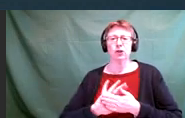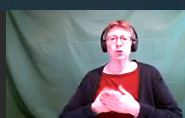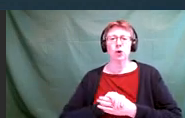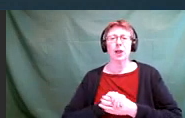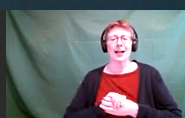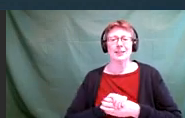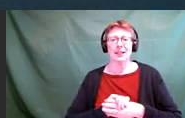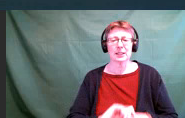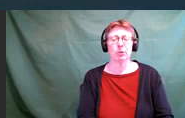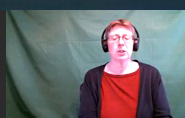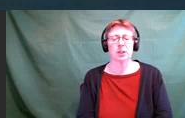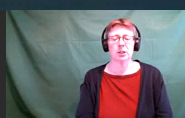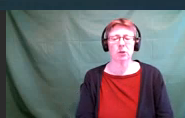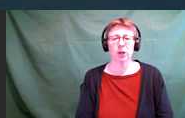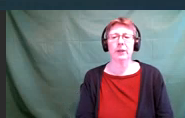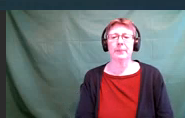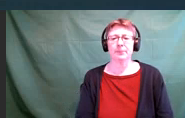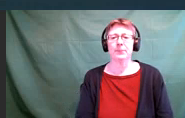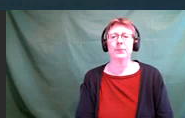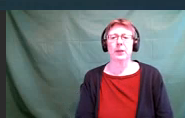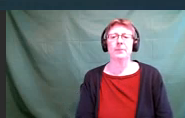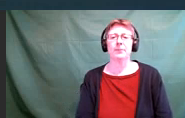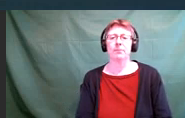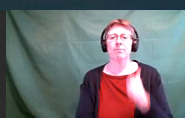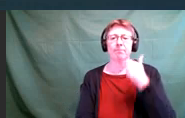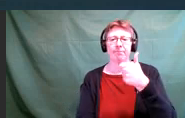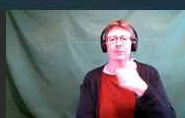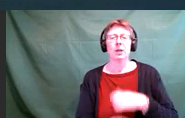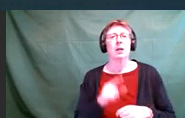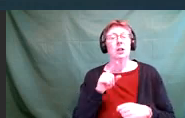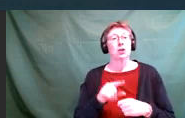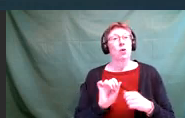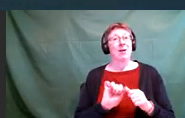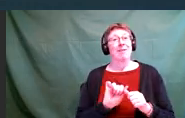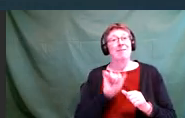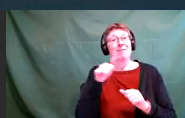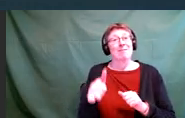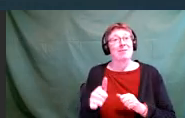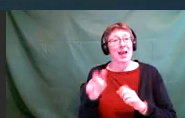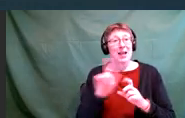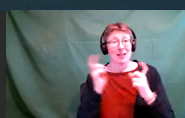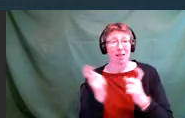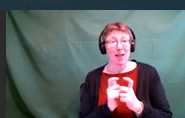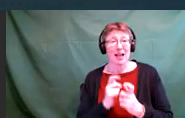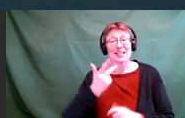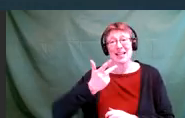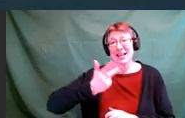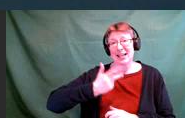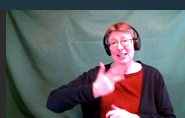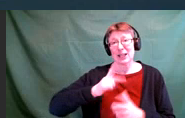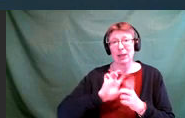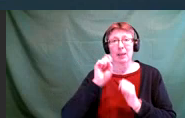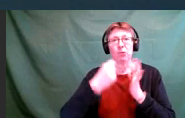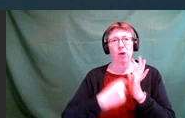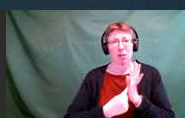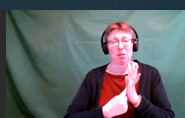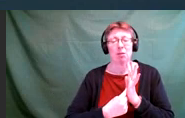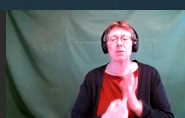So you mean there's no class next Monday? There's no class right? next week, Sheena. The next class after today is on the 18th of April.